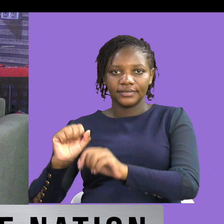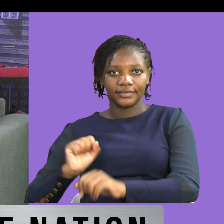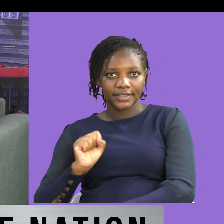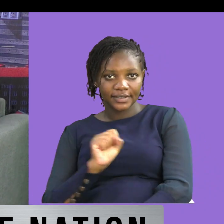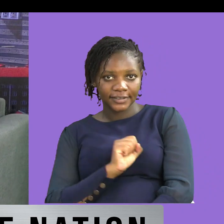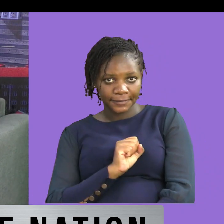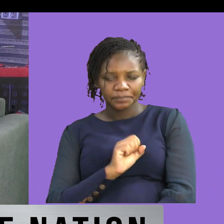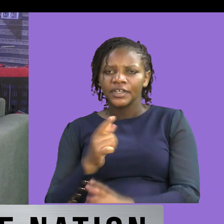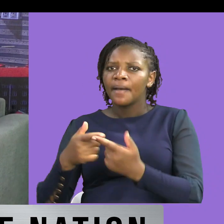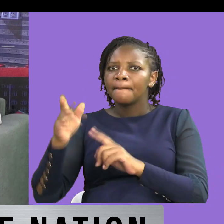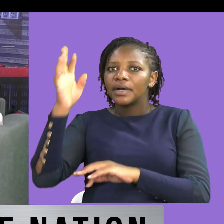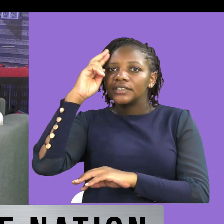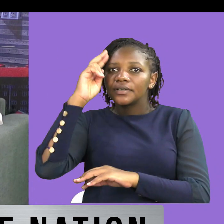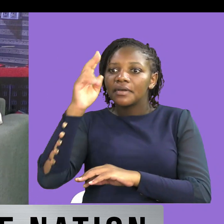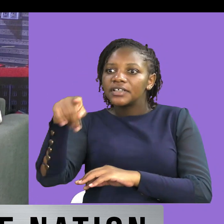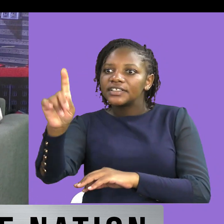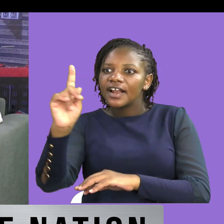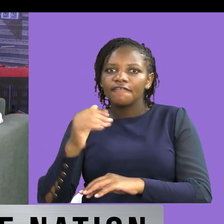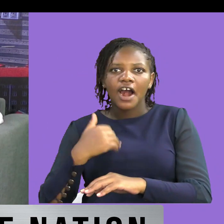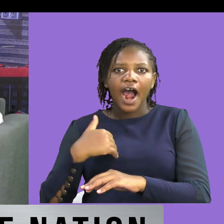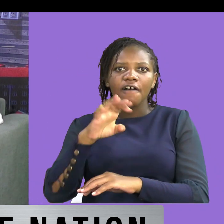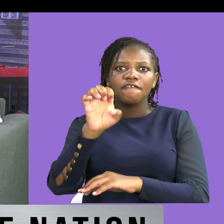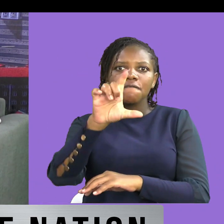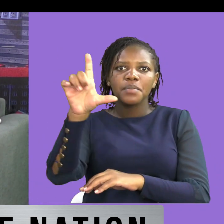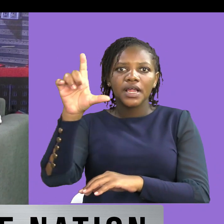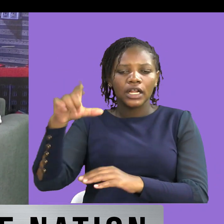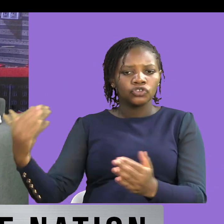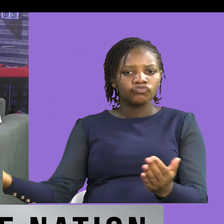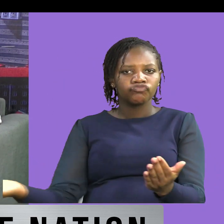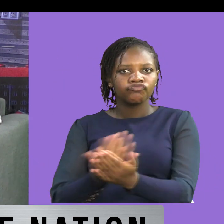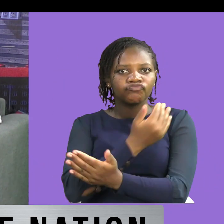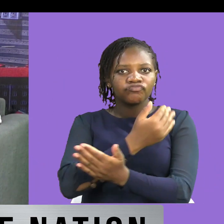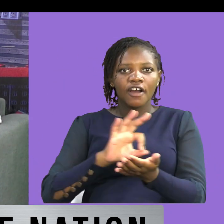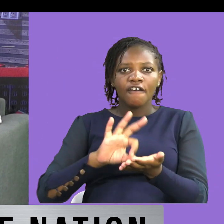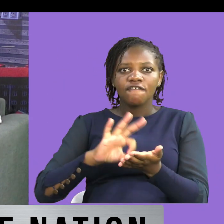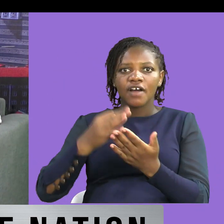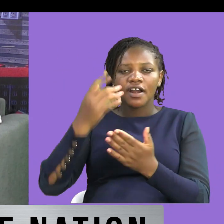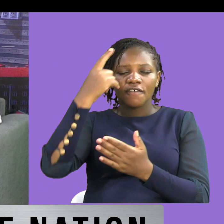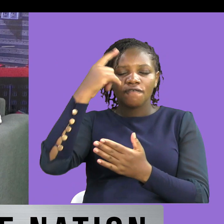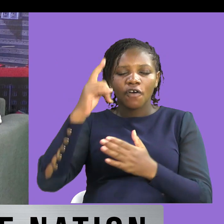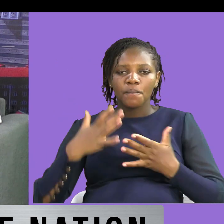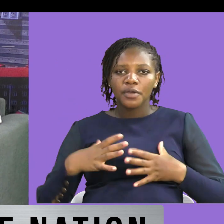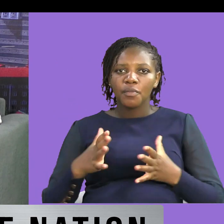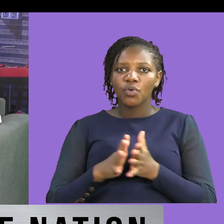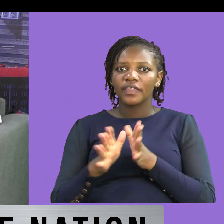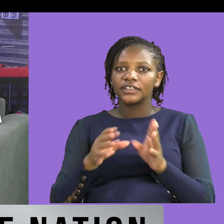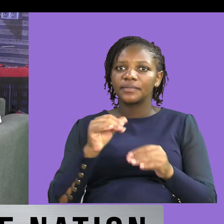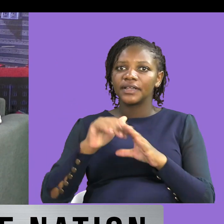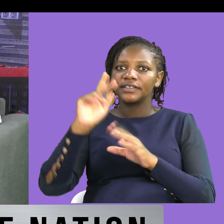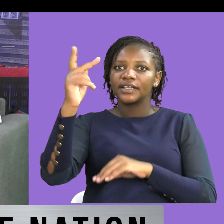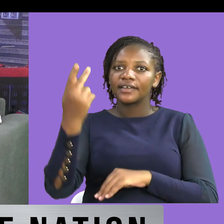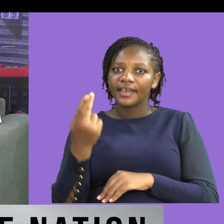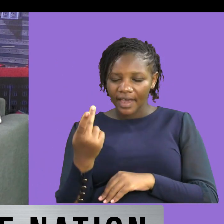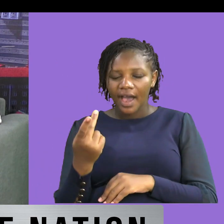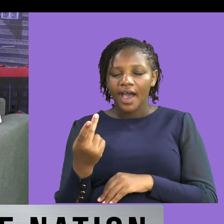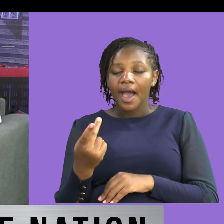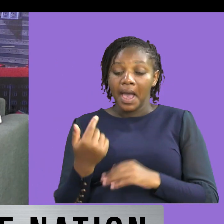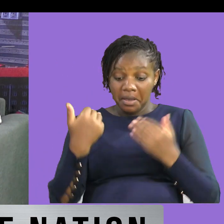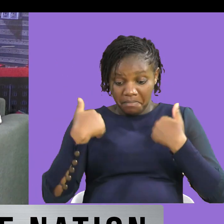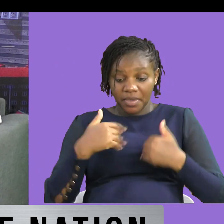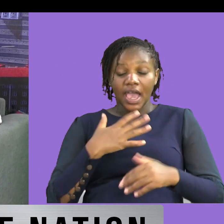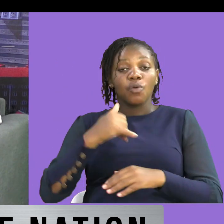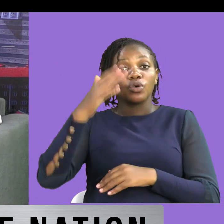bill to scrap up the National Fund for the Disabled in Kenya. I would like to hear reasons. I'm